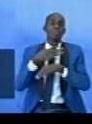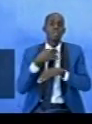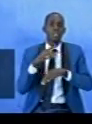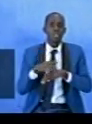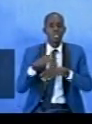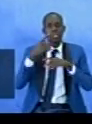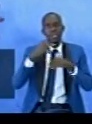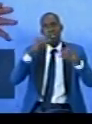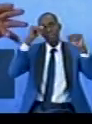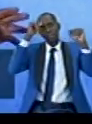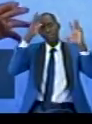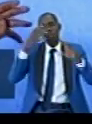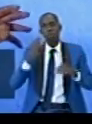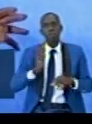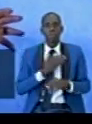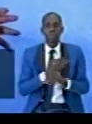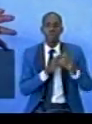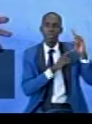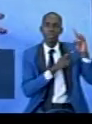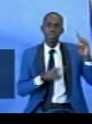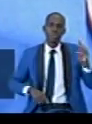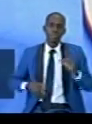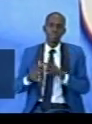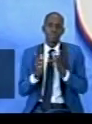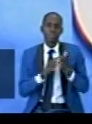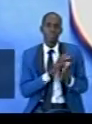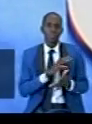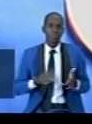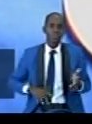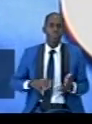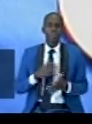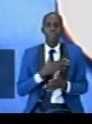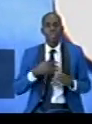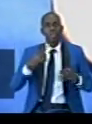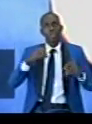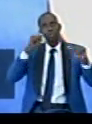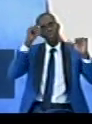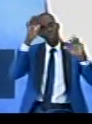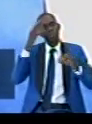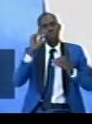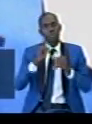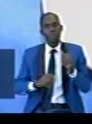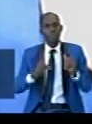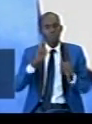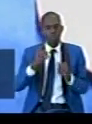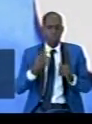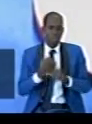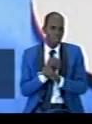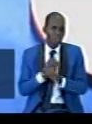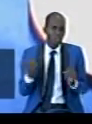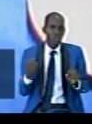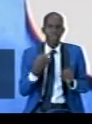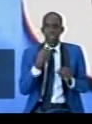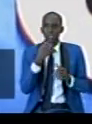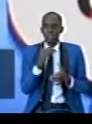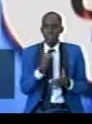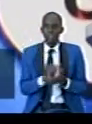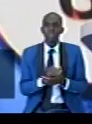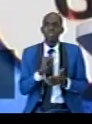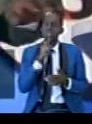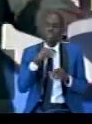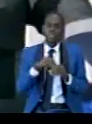Lord Jesus Christ, and the father of everyone born again who is saved and is now in the